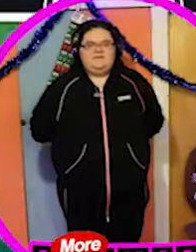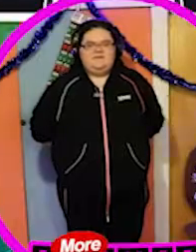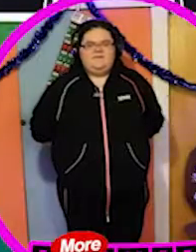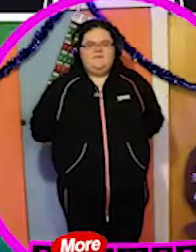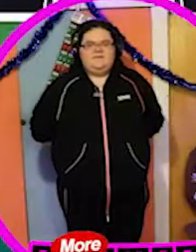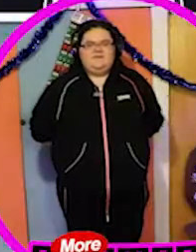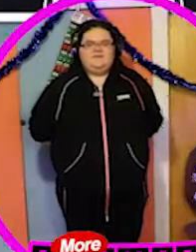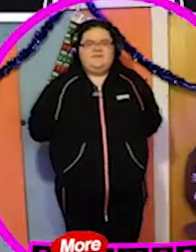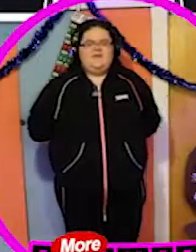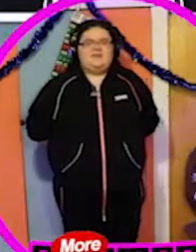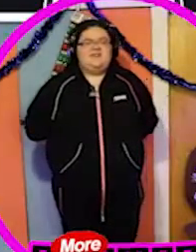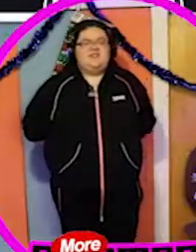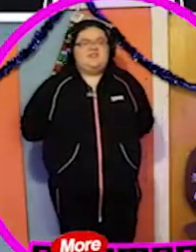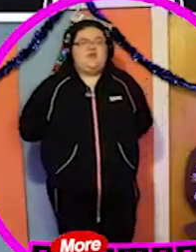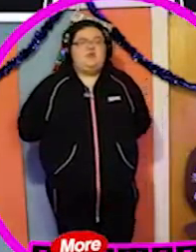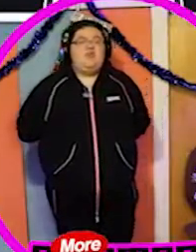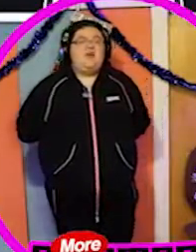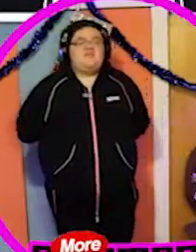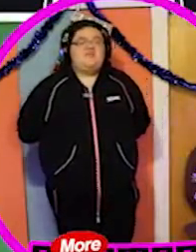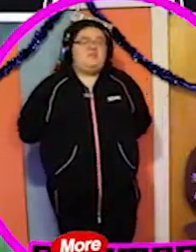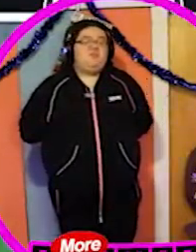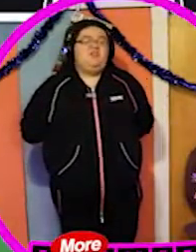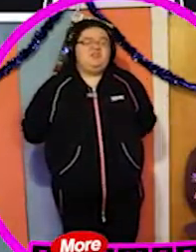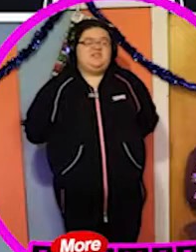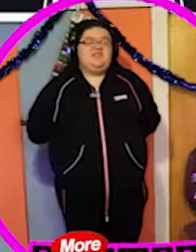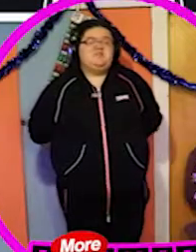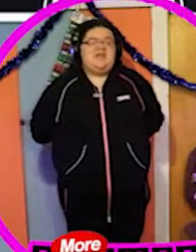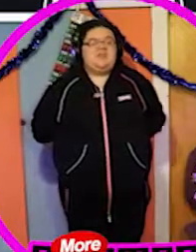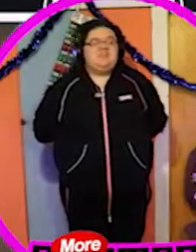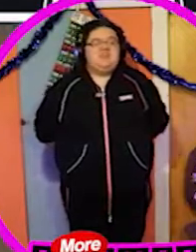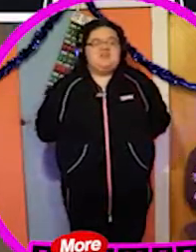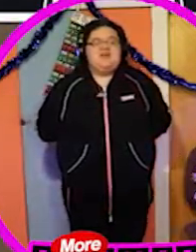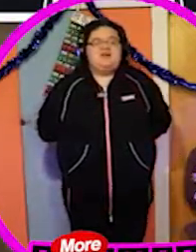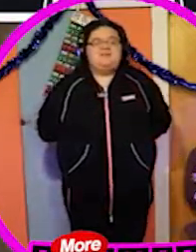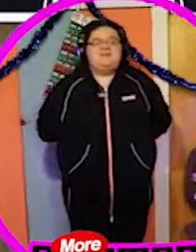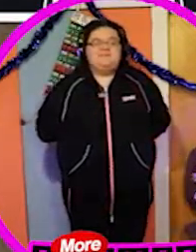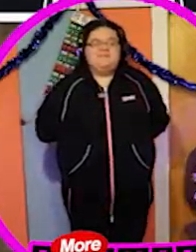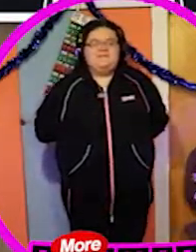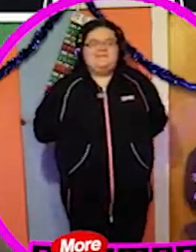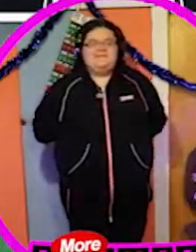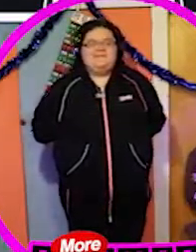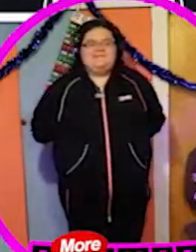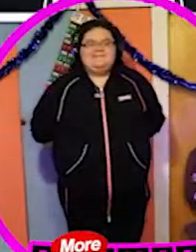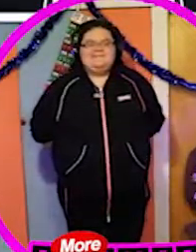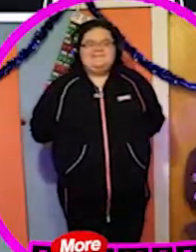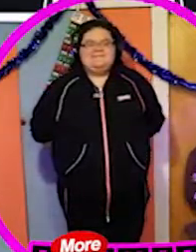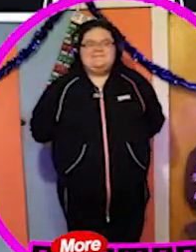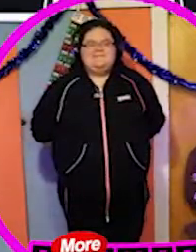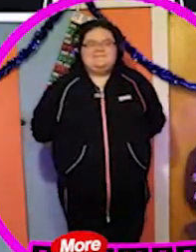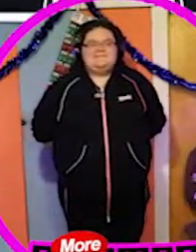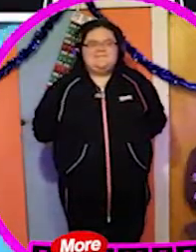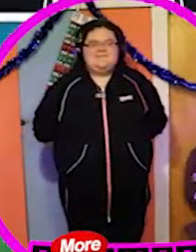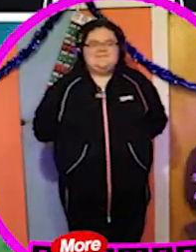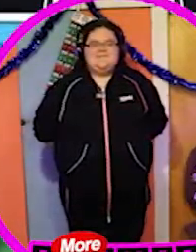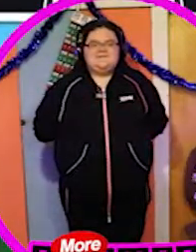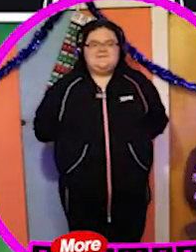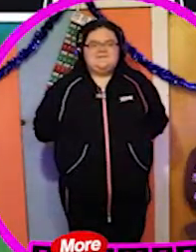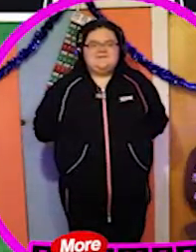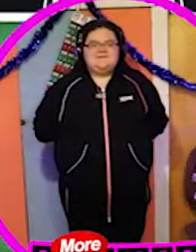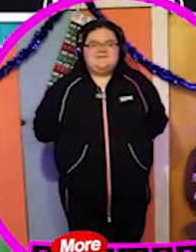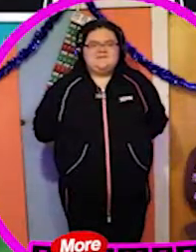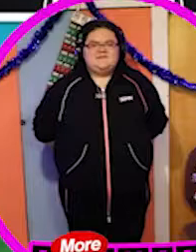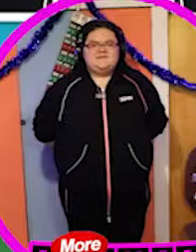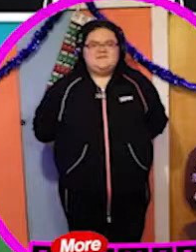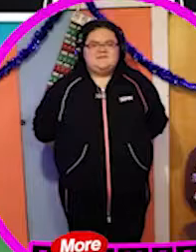Right, just. Basically, just stay away from people is the main thing, yeah. Are you playing number one? Josh, if you get in that corner,